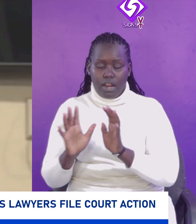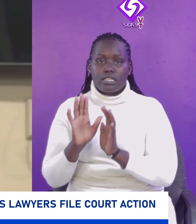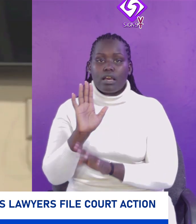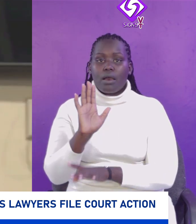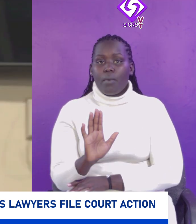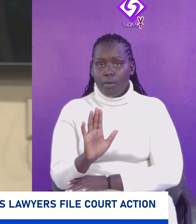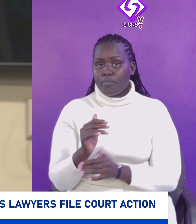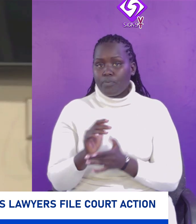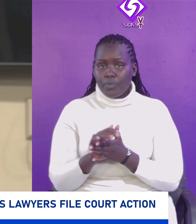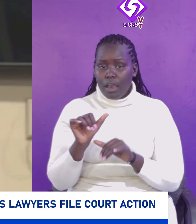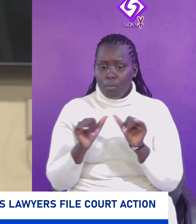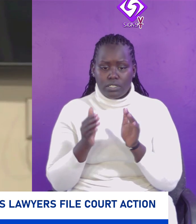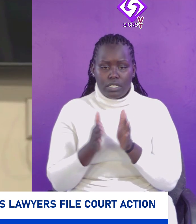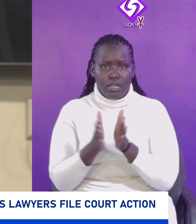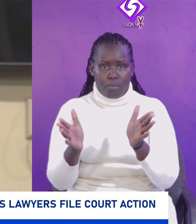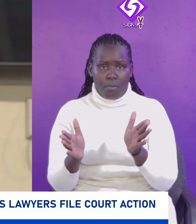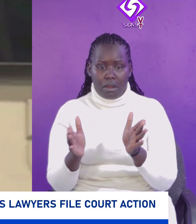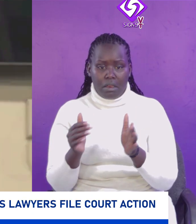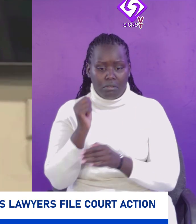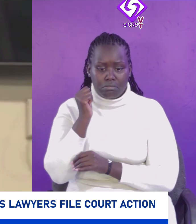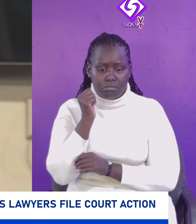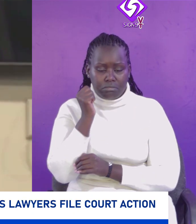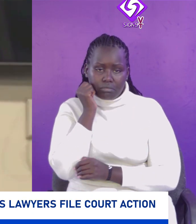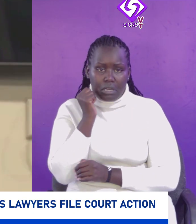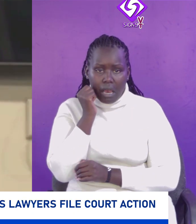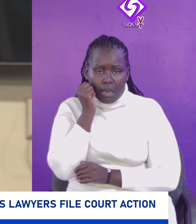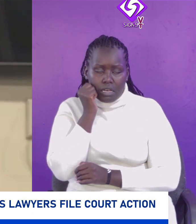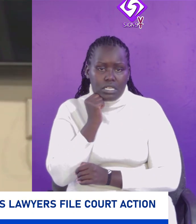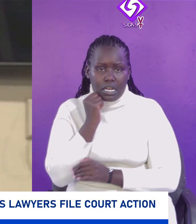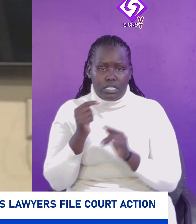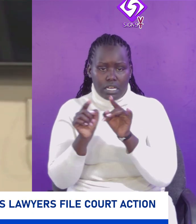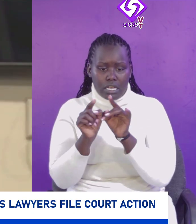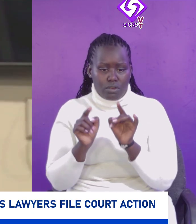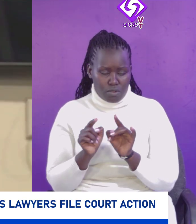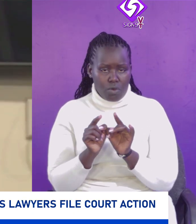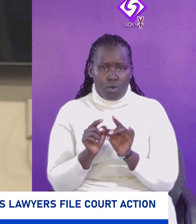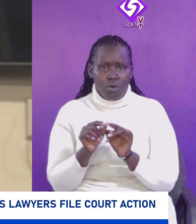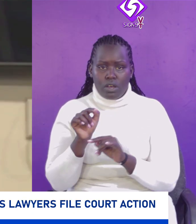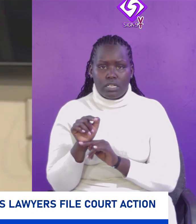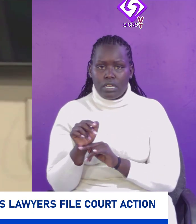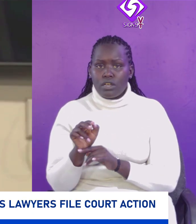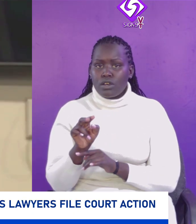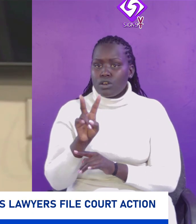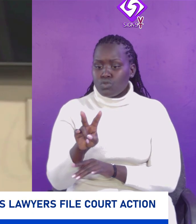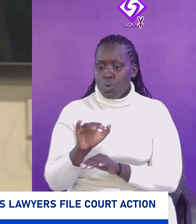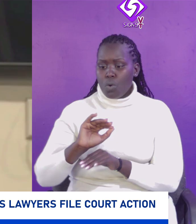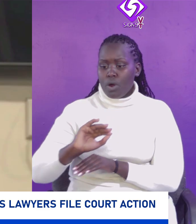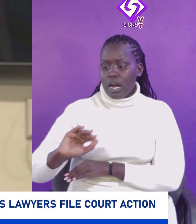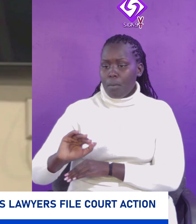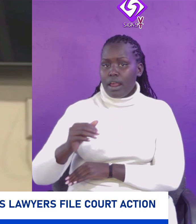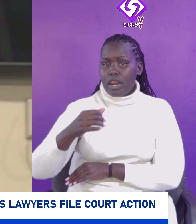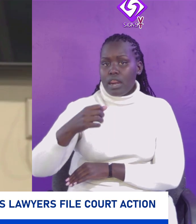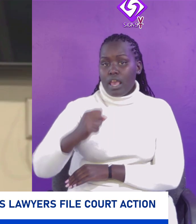public outrage and ongoing diplomatic engagement, the two remain held incommunicado,